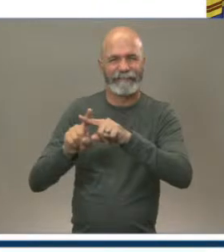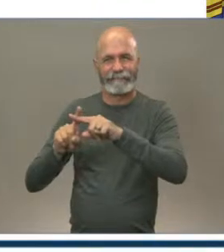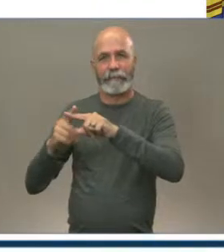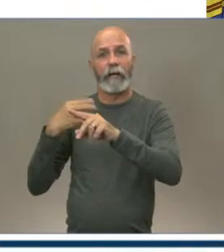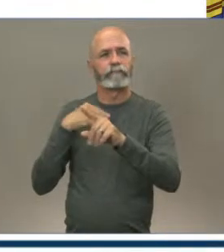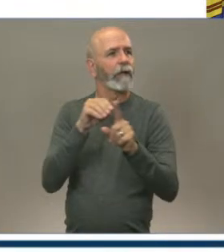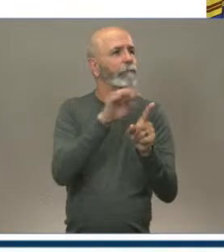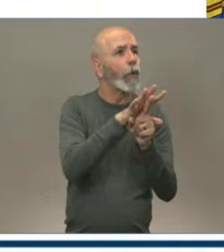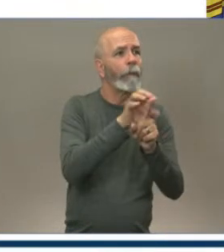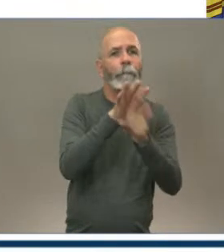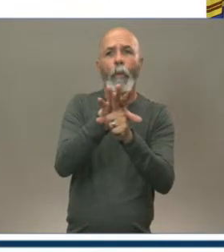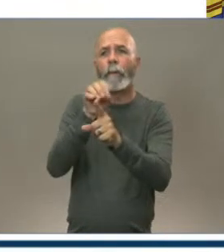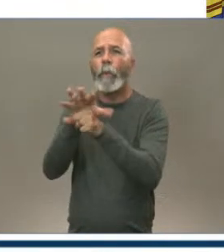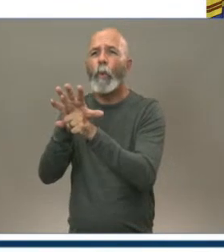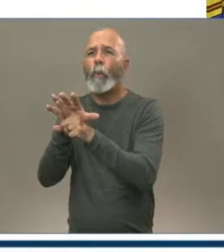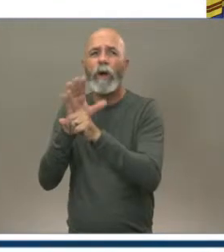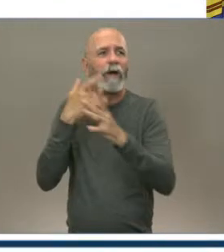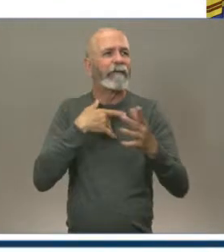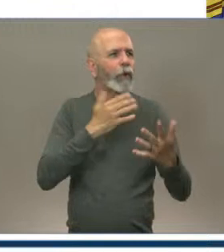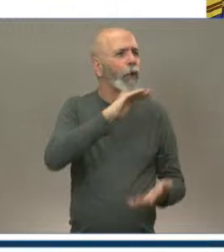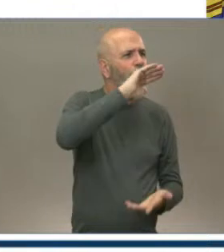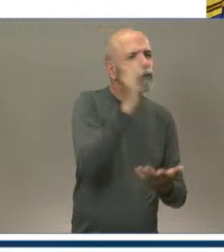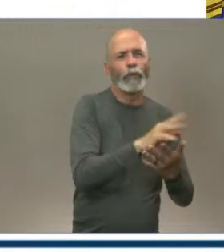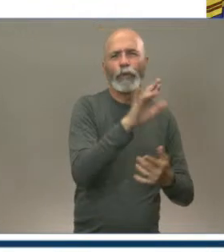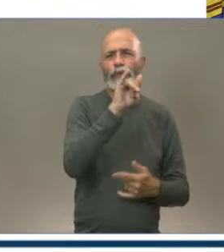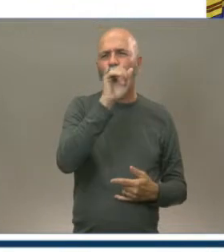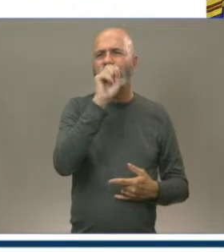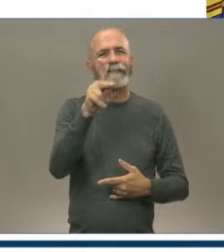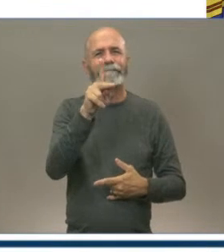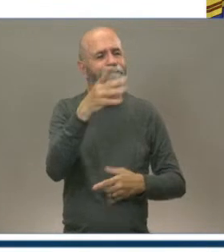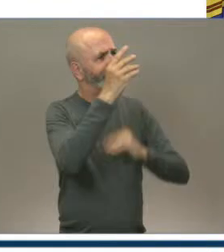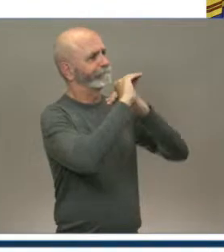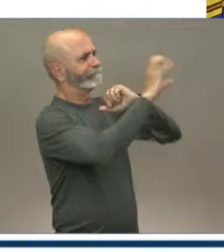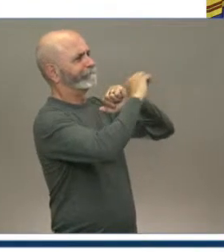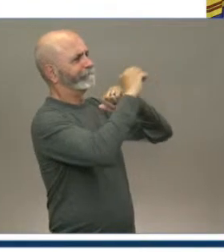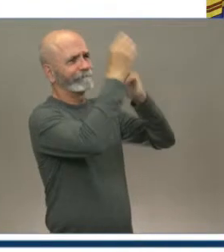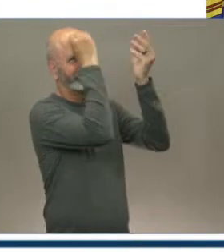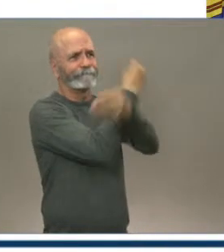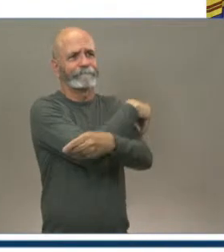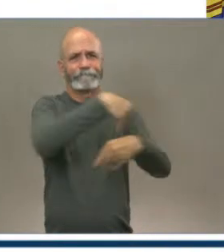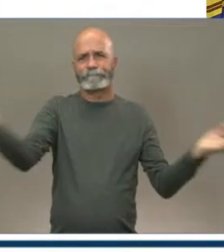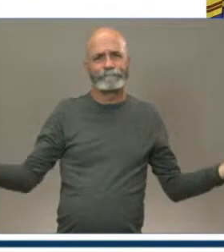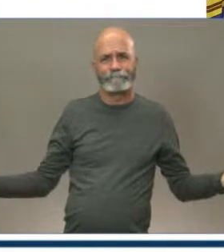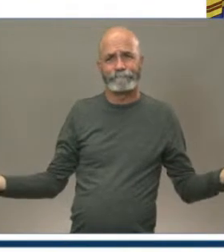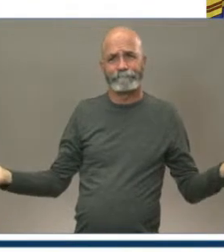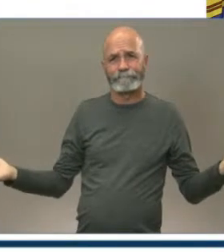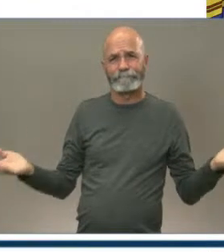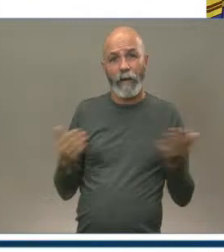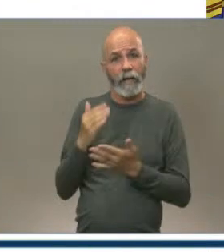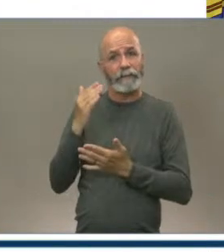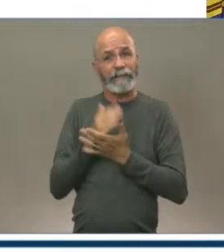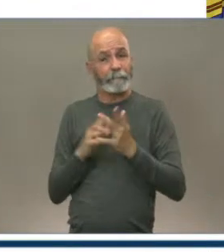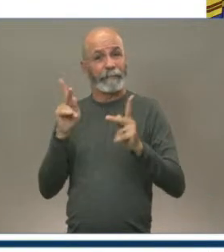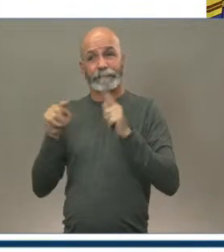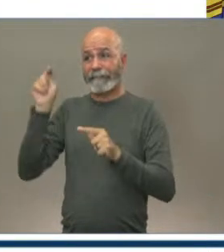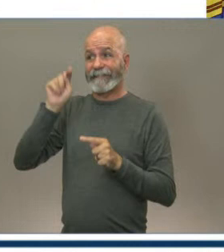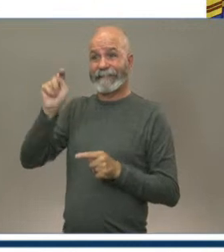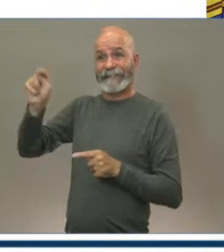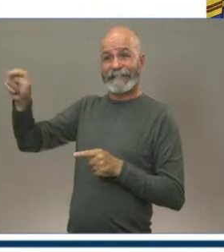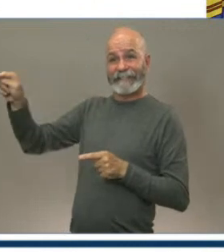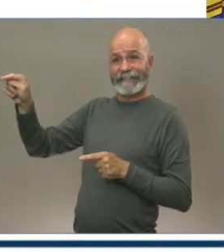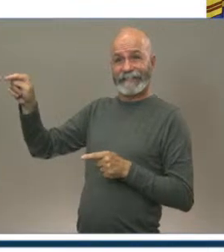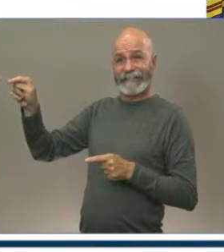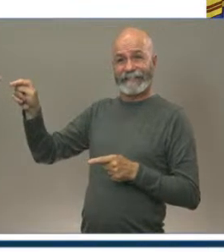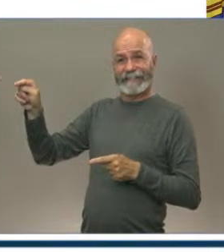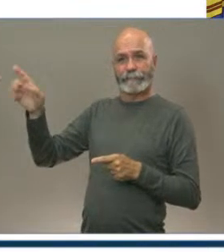spread more widespread, or has somebody been identified as getting it from just going to a